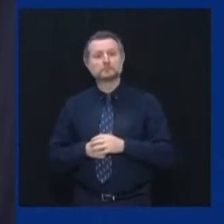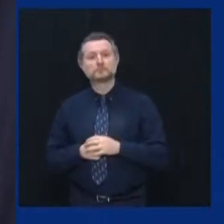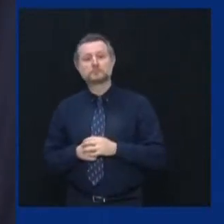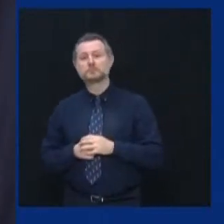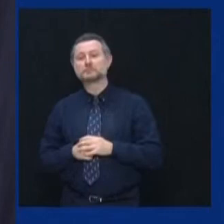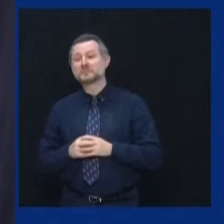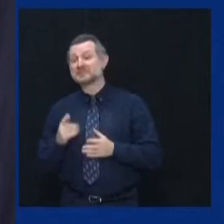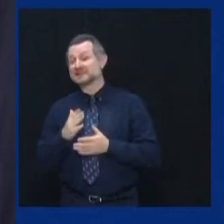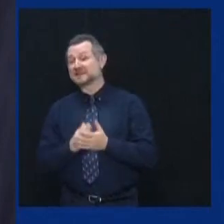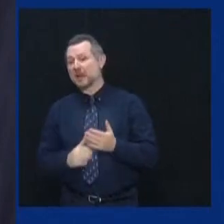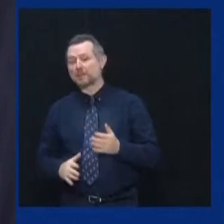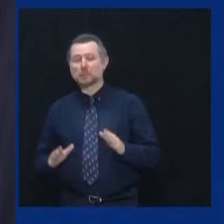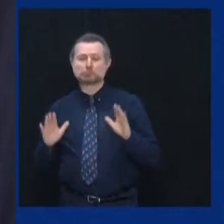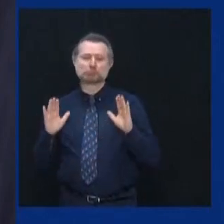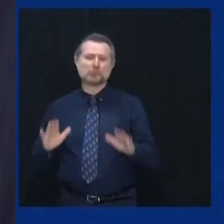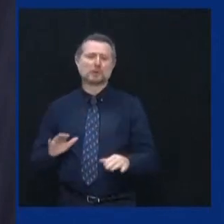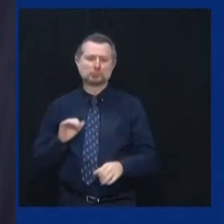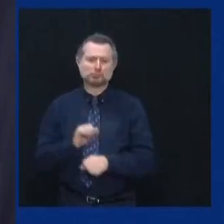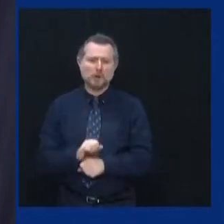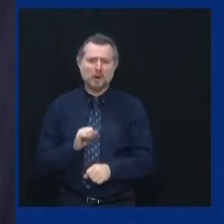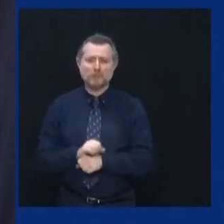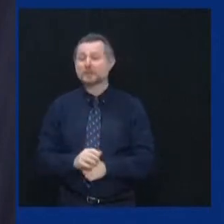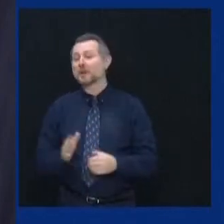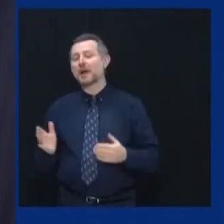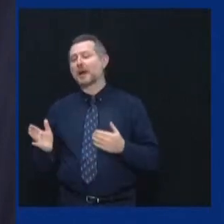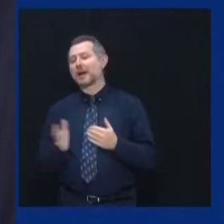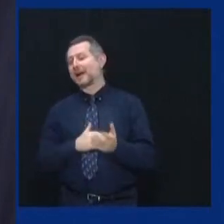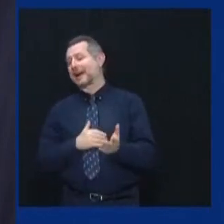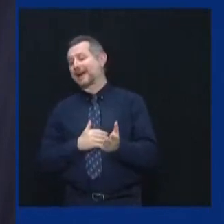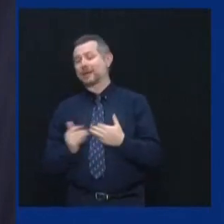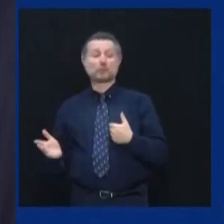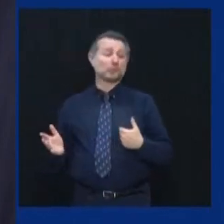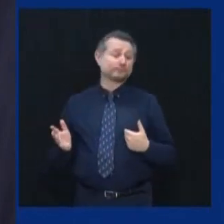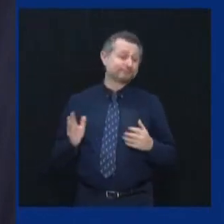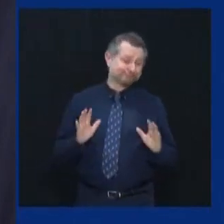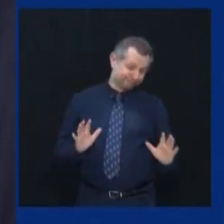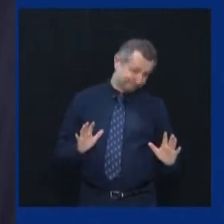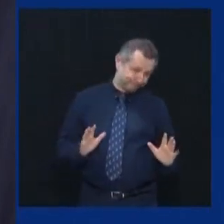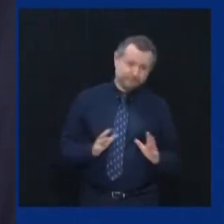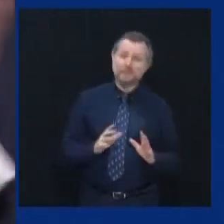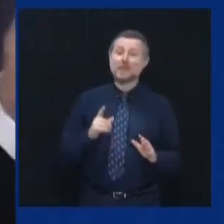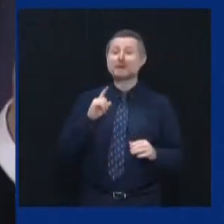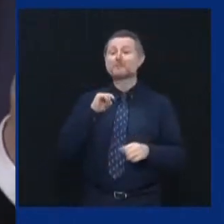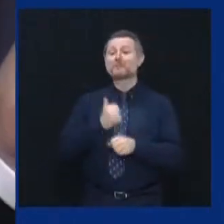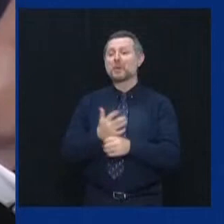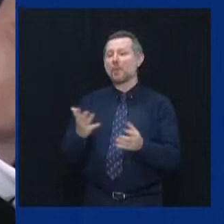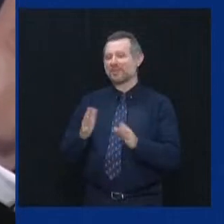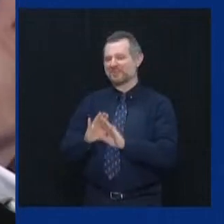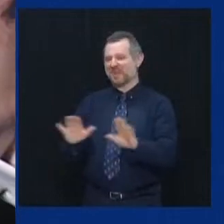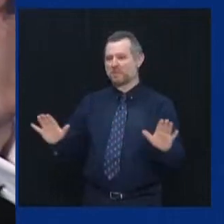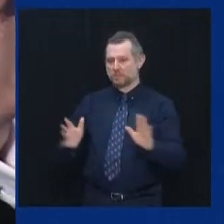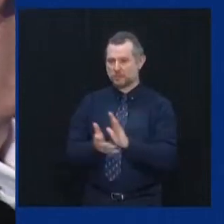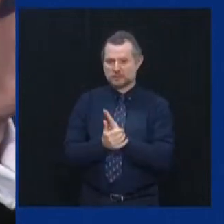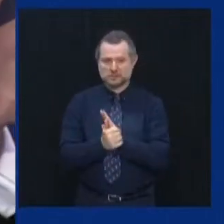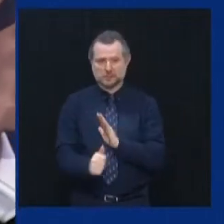extraordinary work. But as I said, it is competence. It's